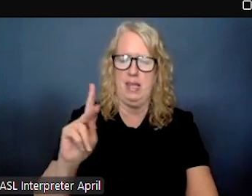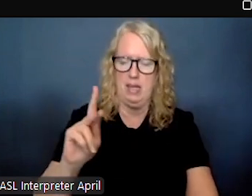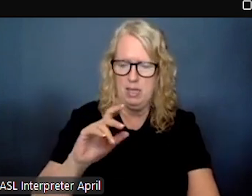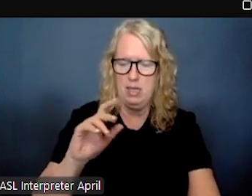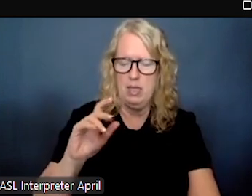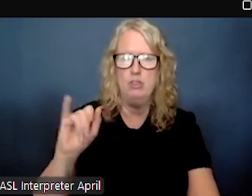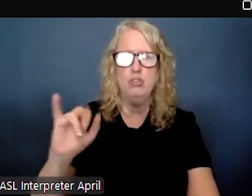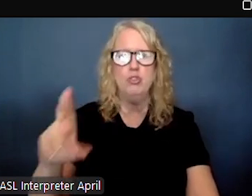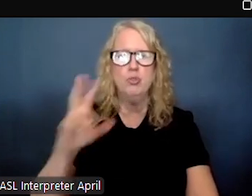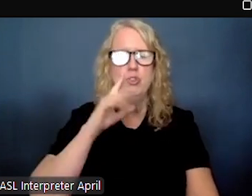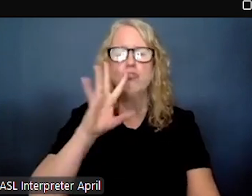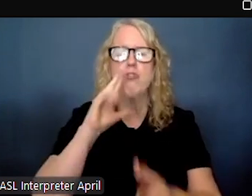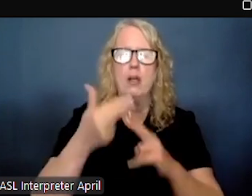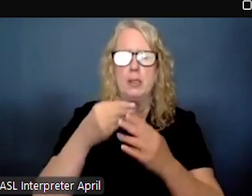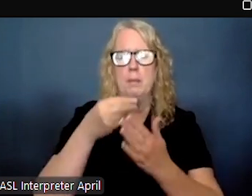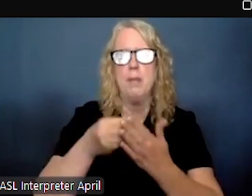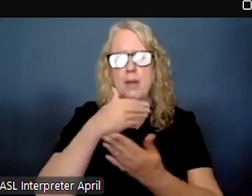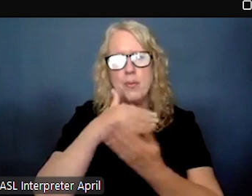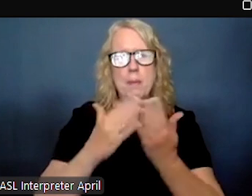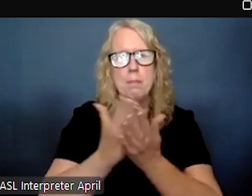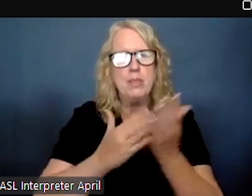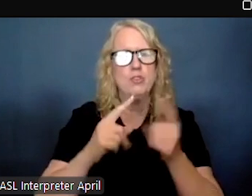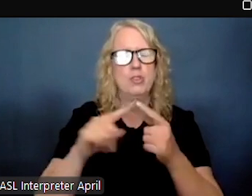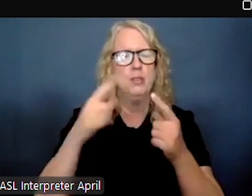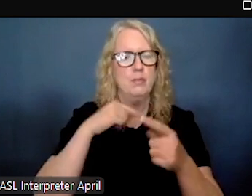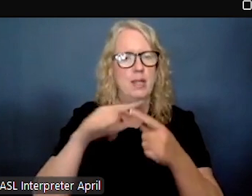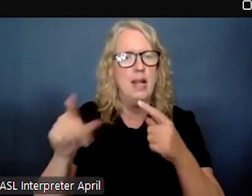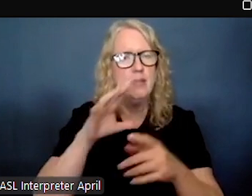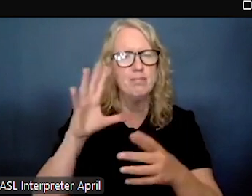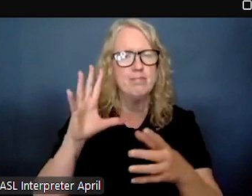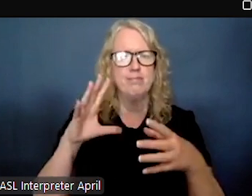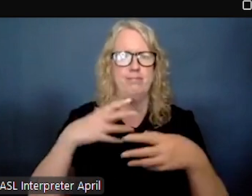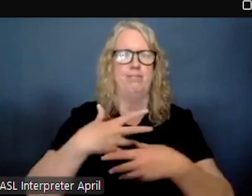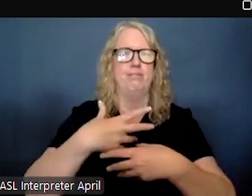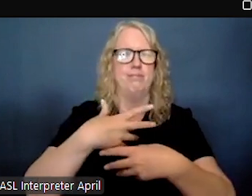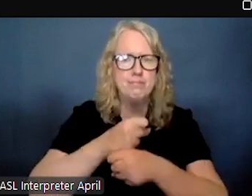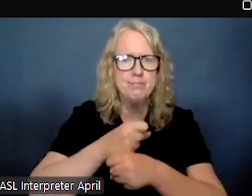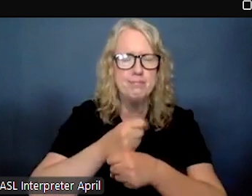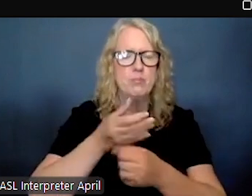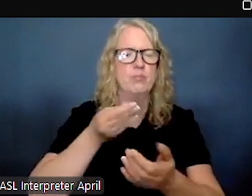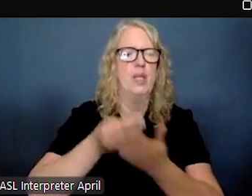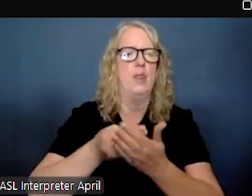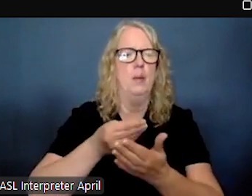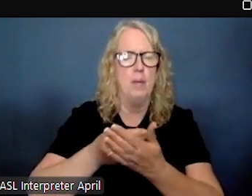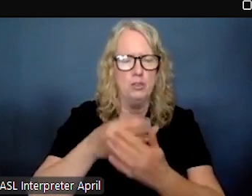about the budget as well as the combining, the consolidating of